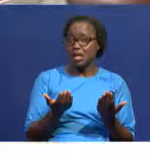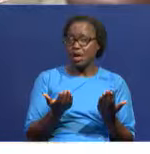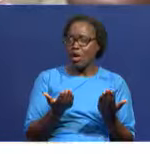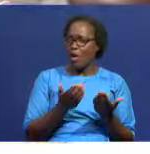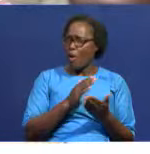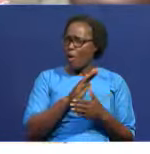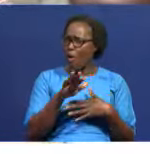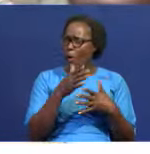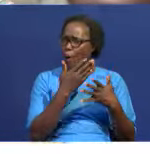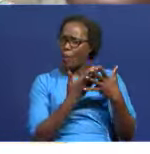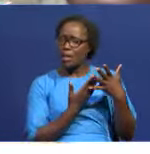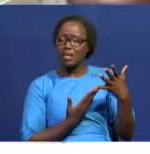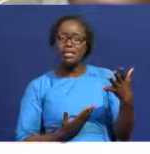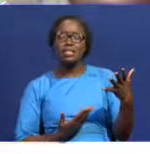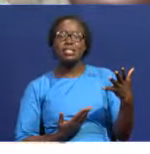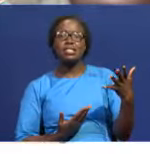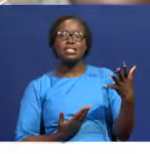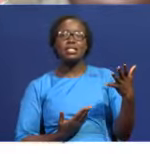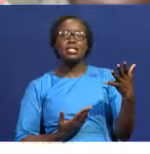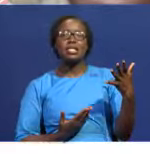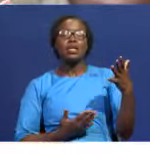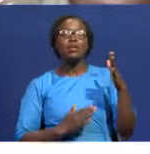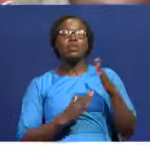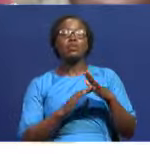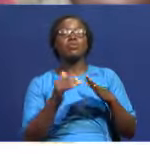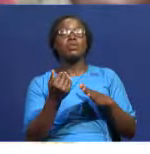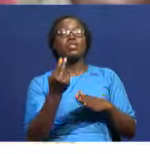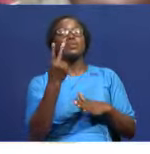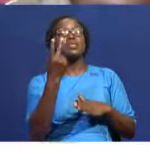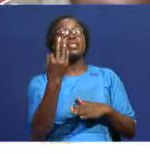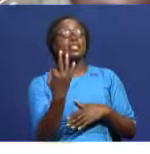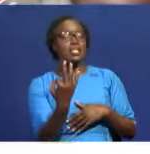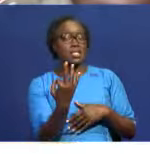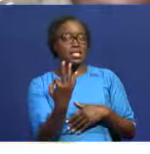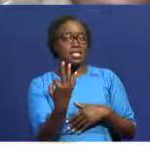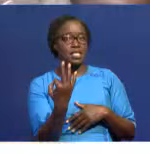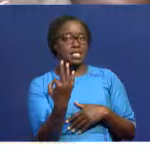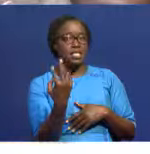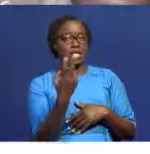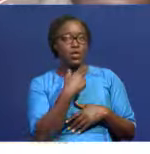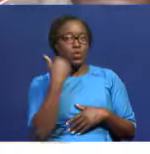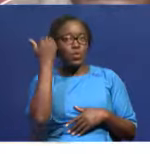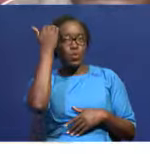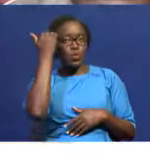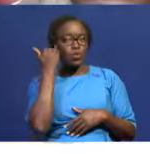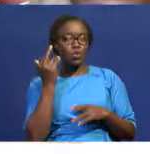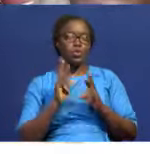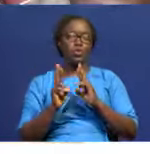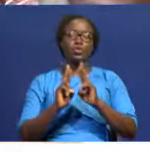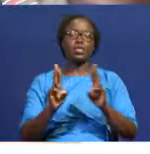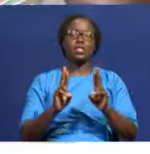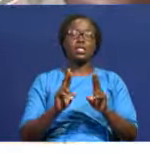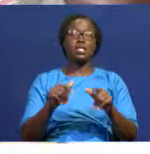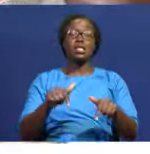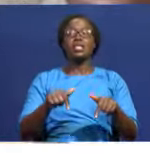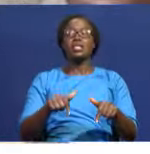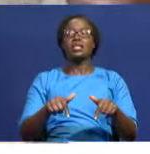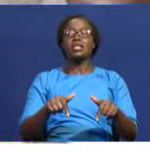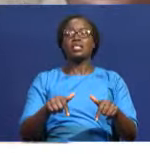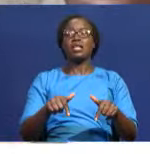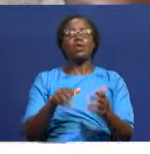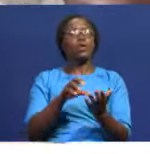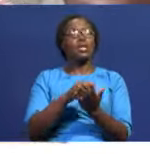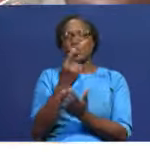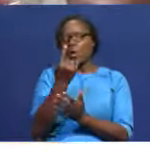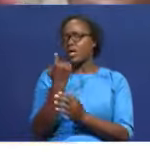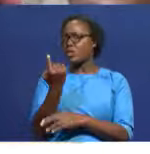wote, on top of wale 23 ambaye wako kotini, leo umeona tuko case